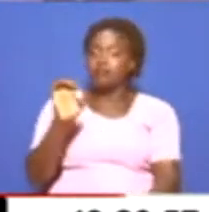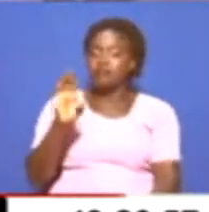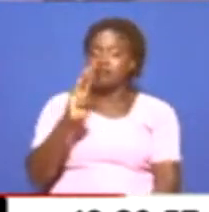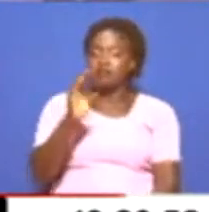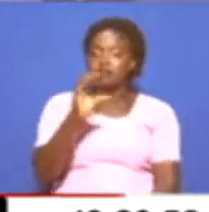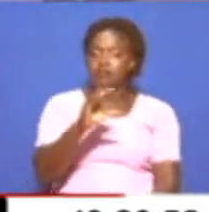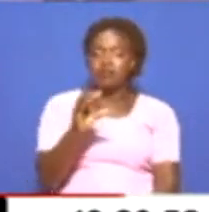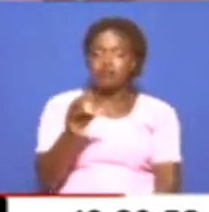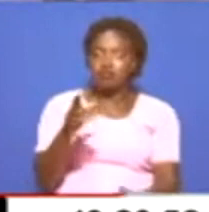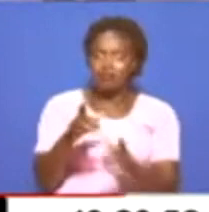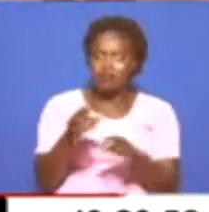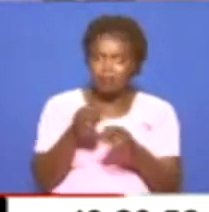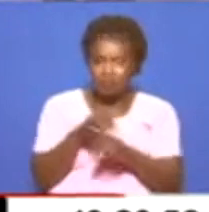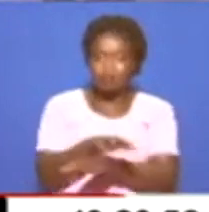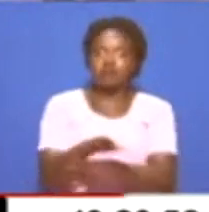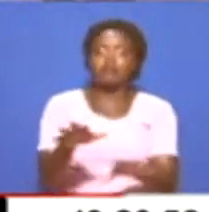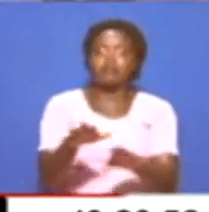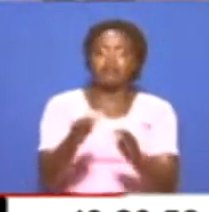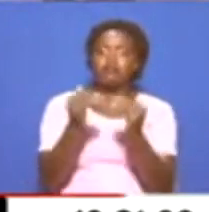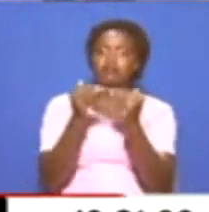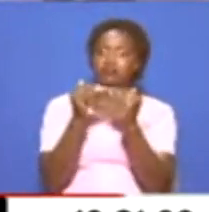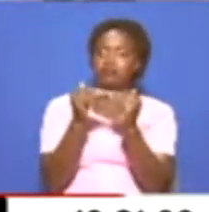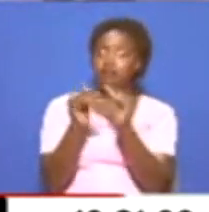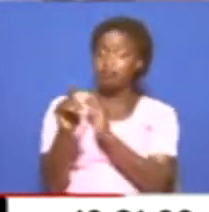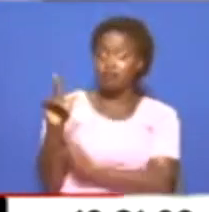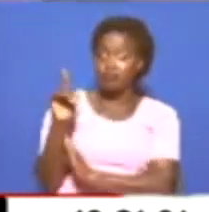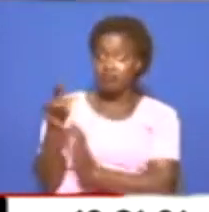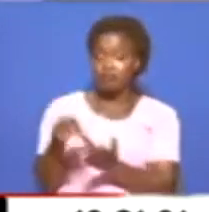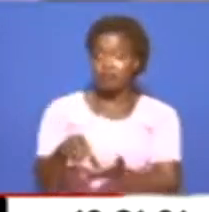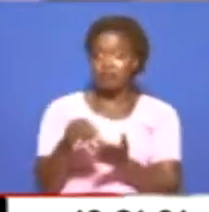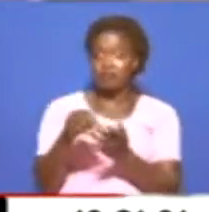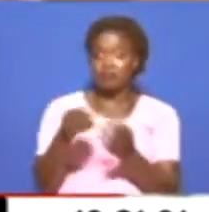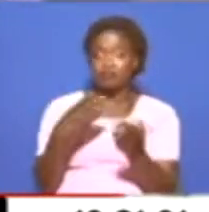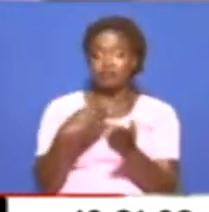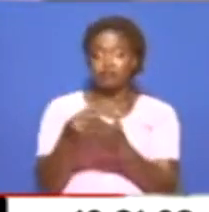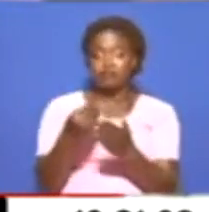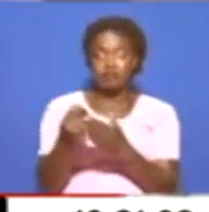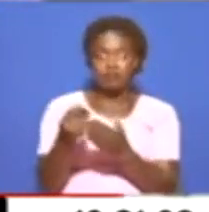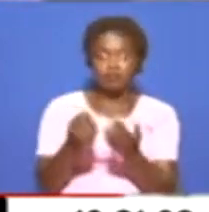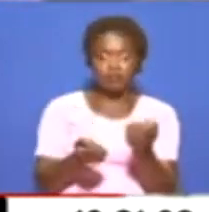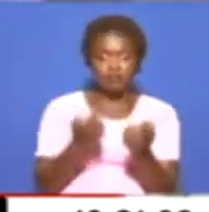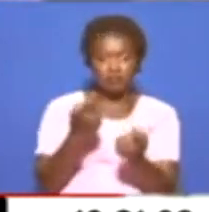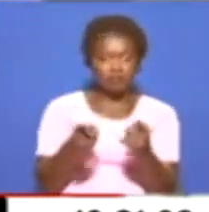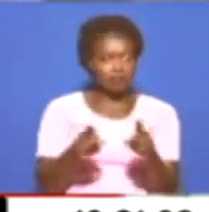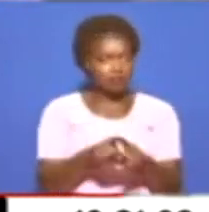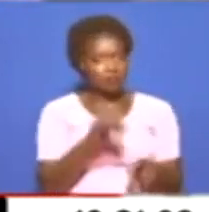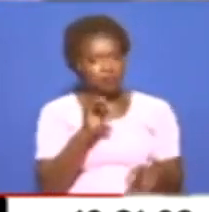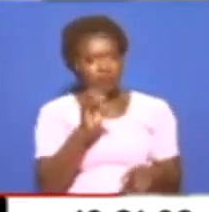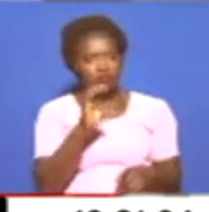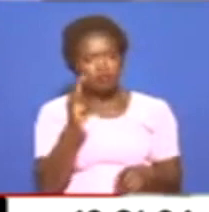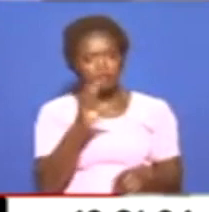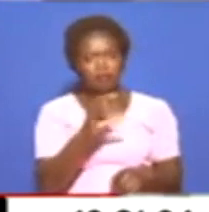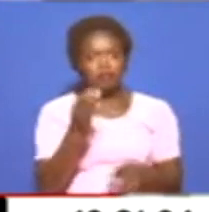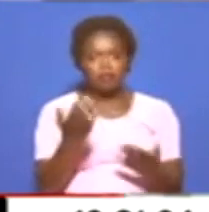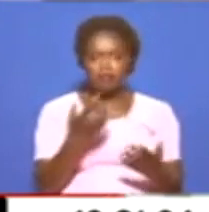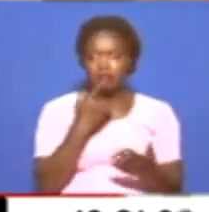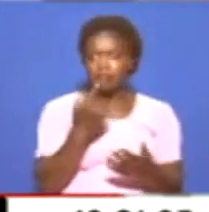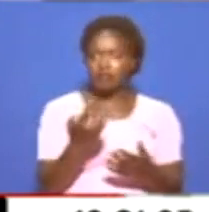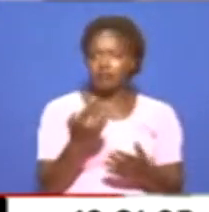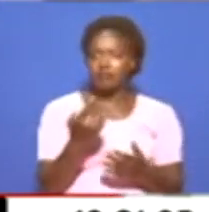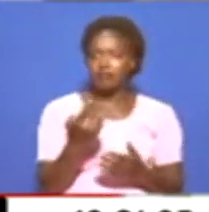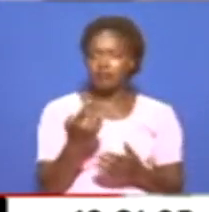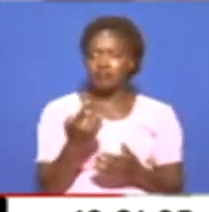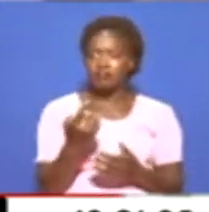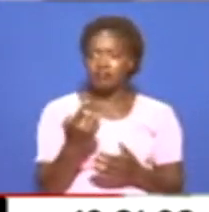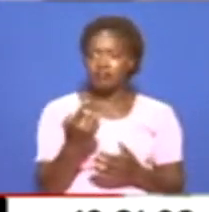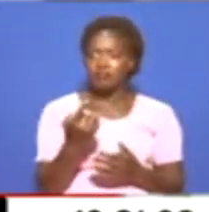let them streamline their laws, especially on money matters. And still on IEBC, and I'm quite sure now you can take